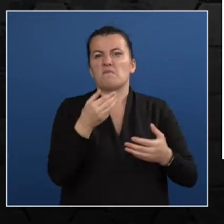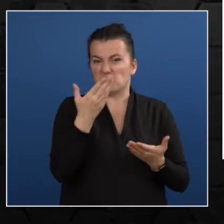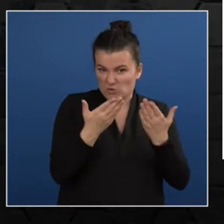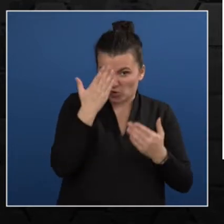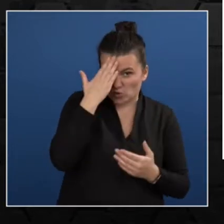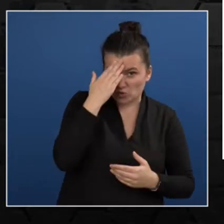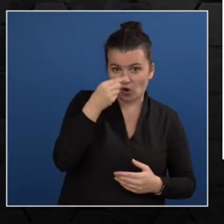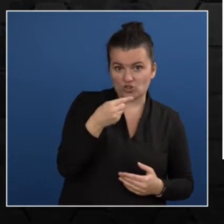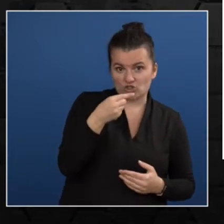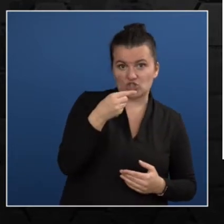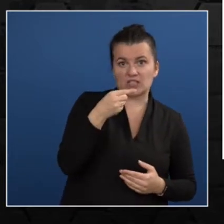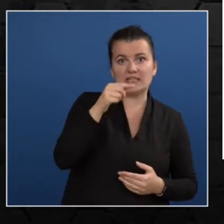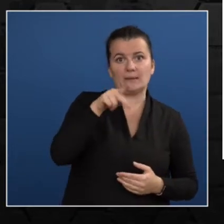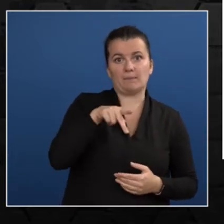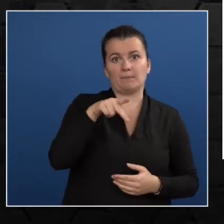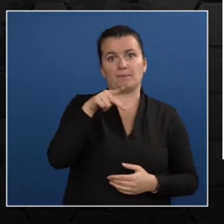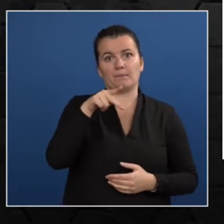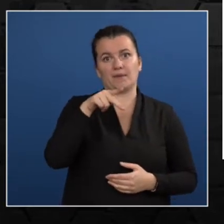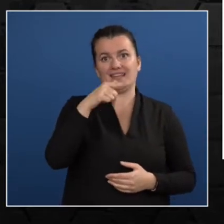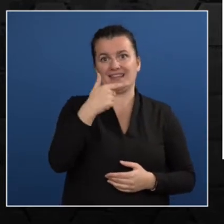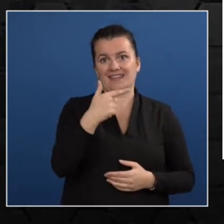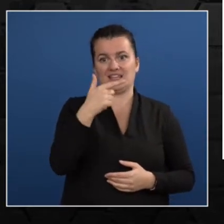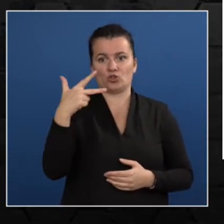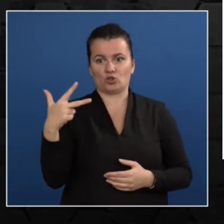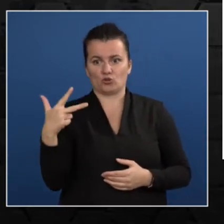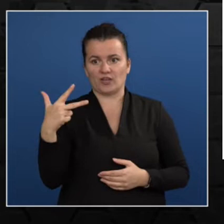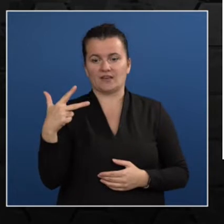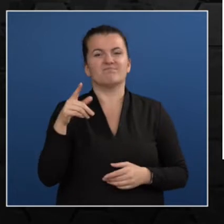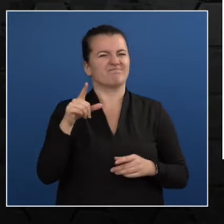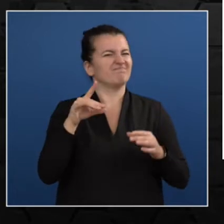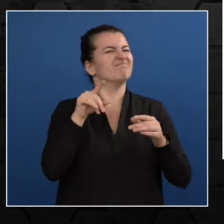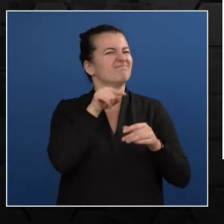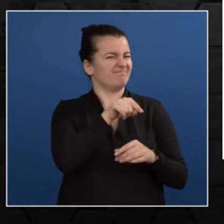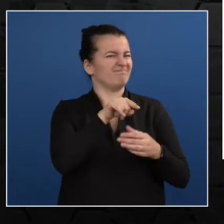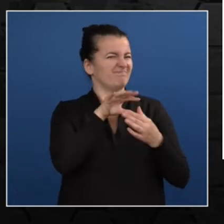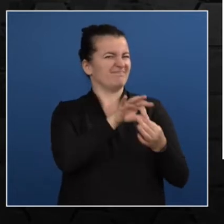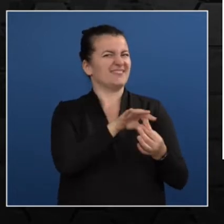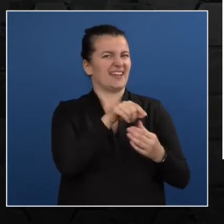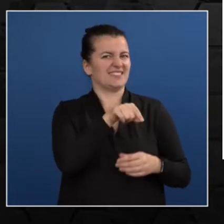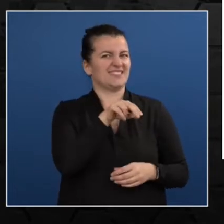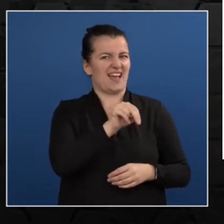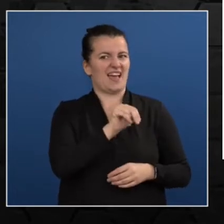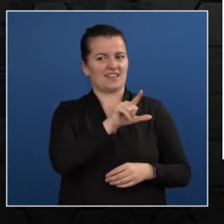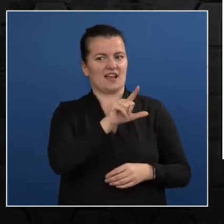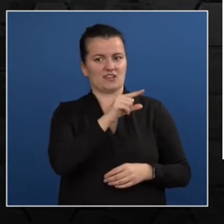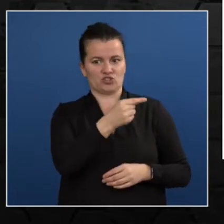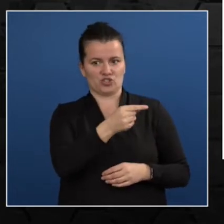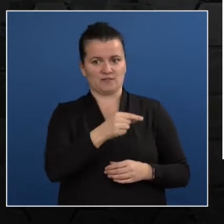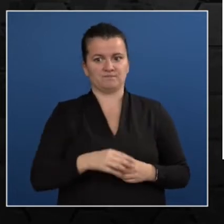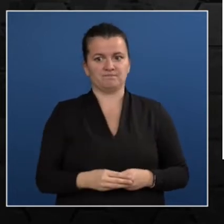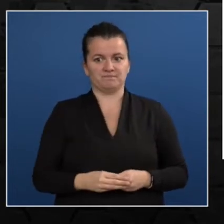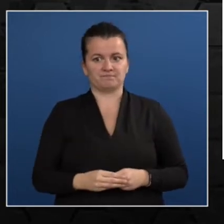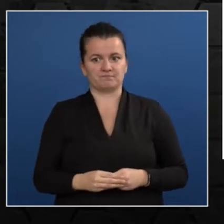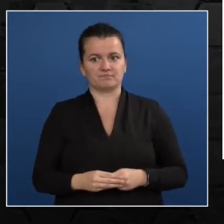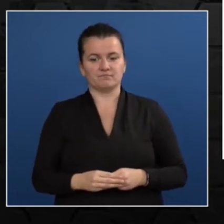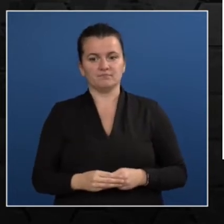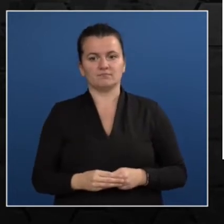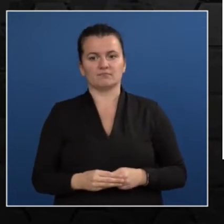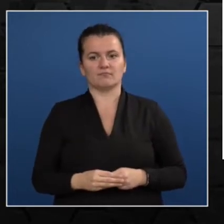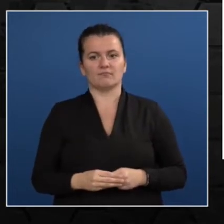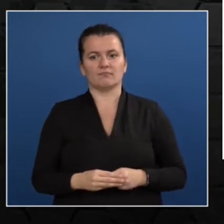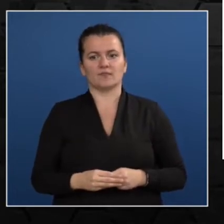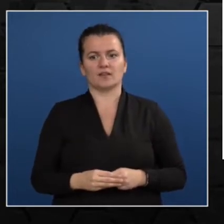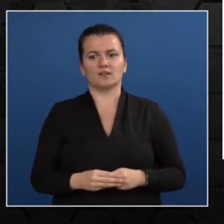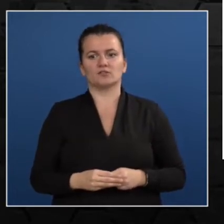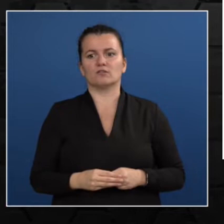under the domain of NLG because you're just providing your model instructions on what to do,